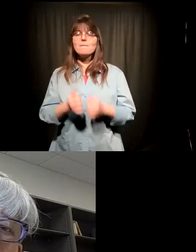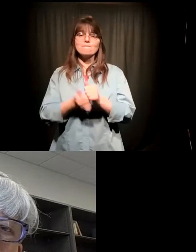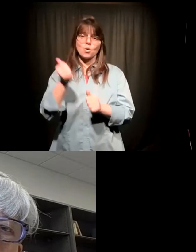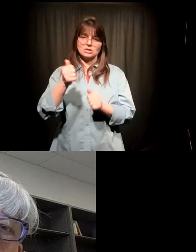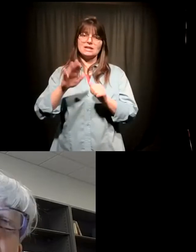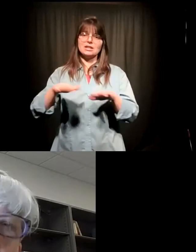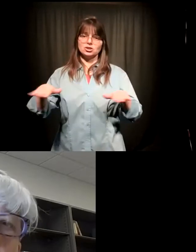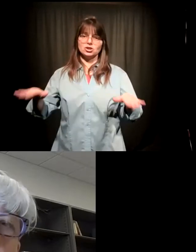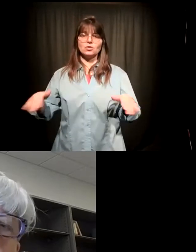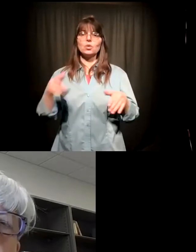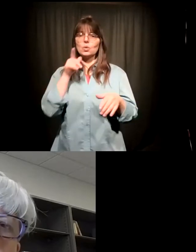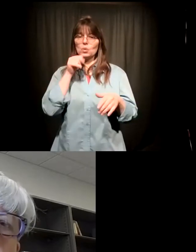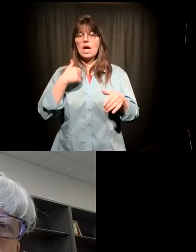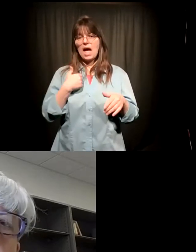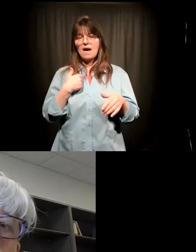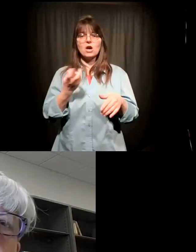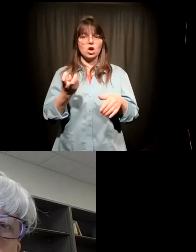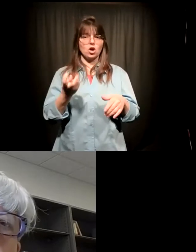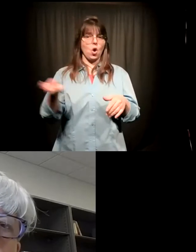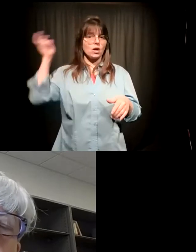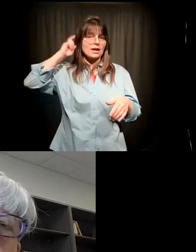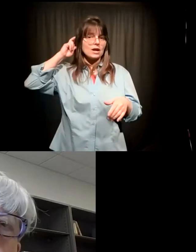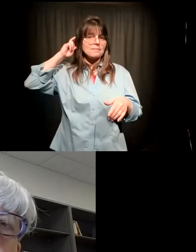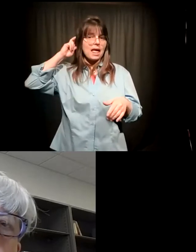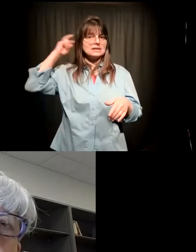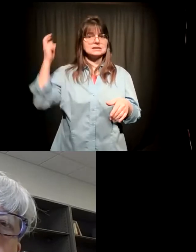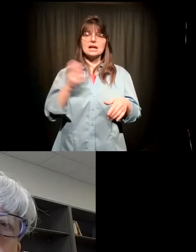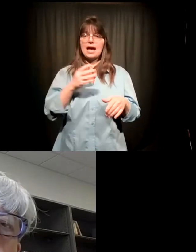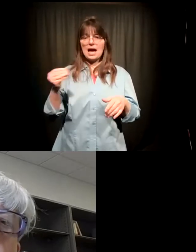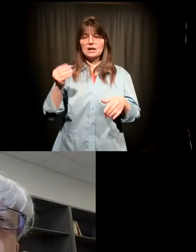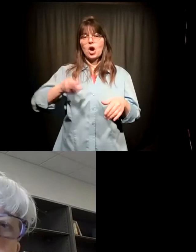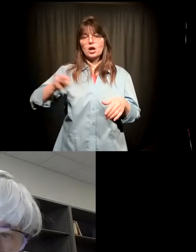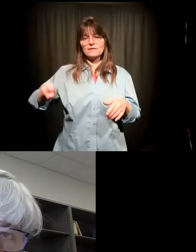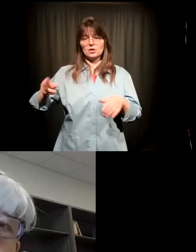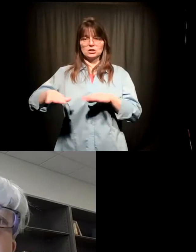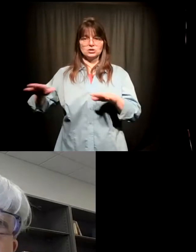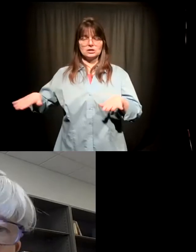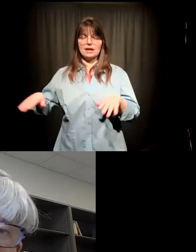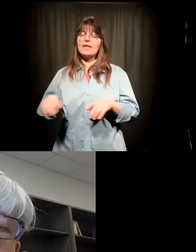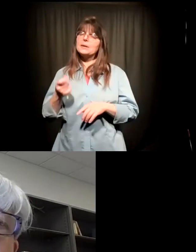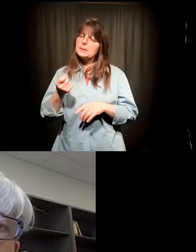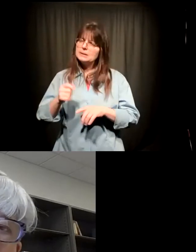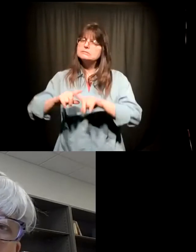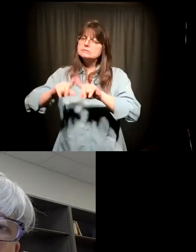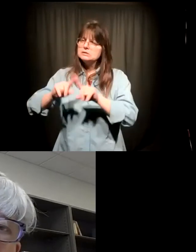implants and who are hard of hearing. And there are nuances that make it different from oralism.